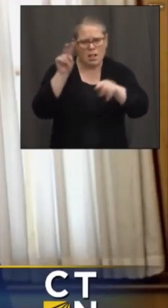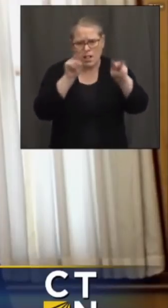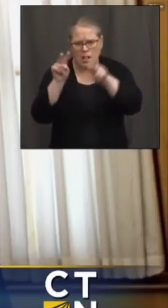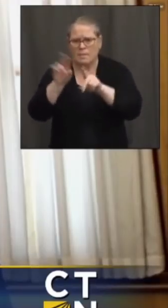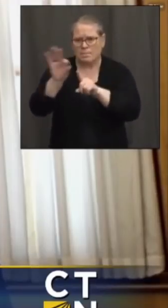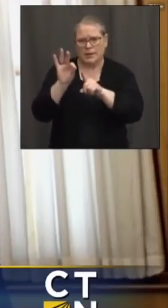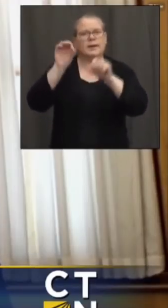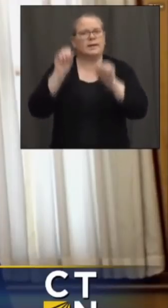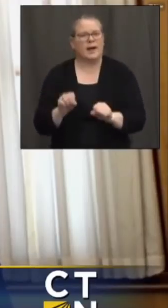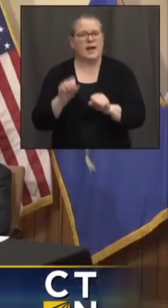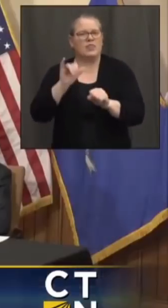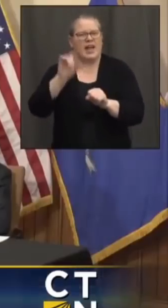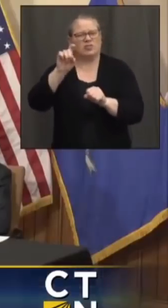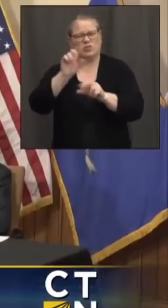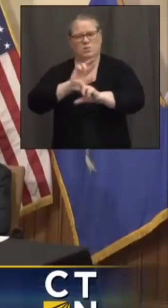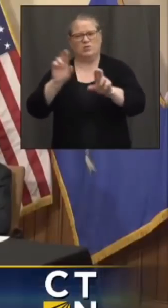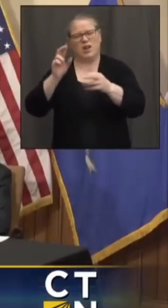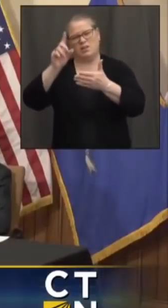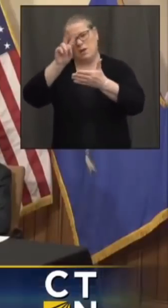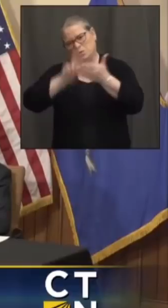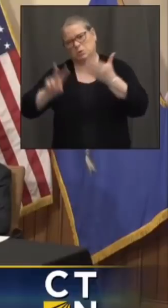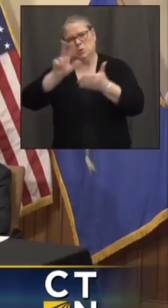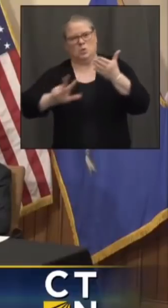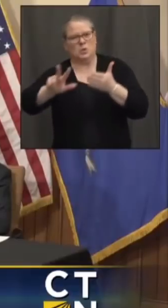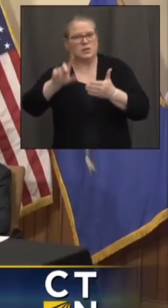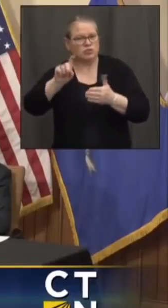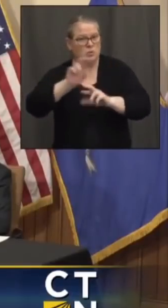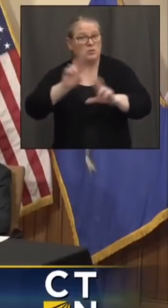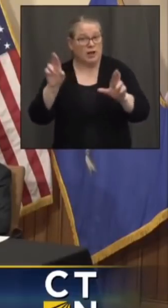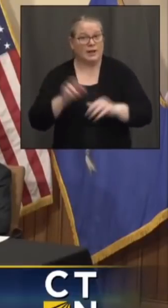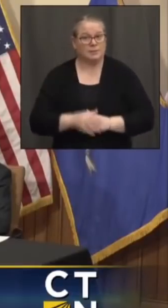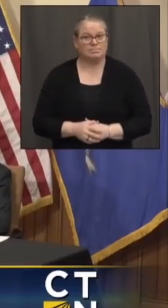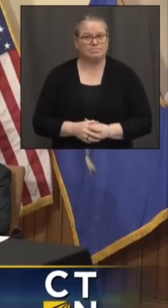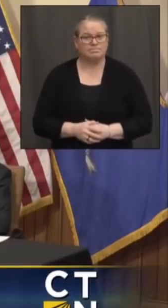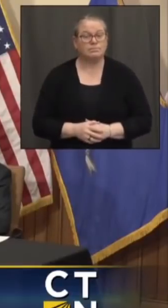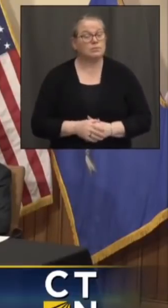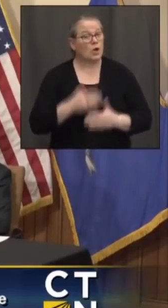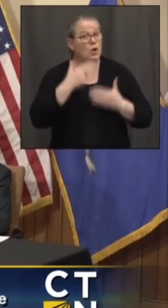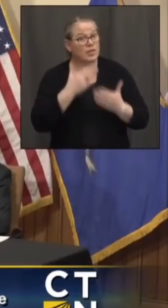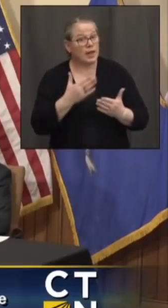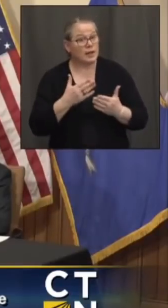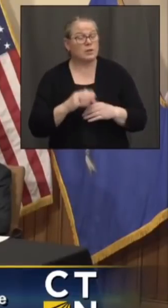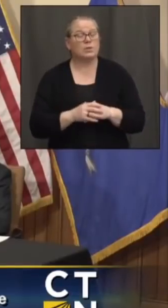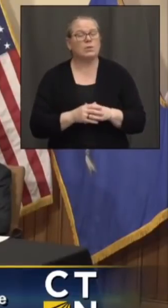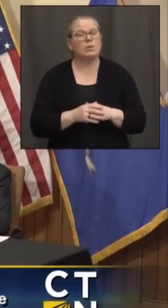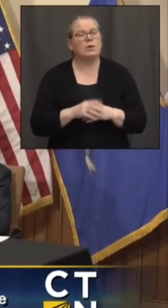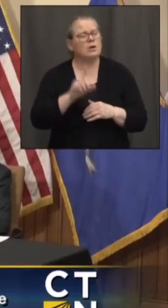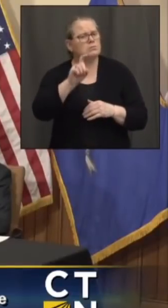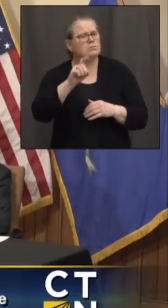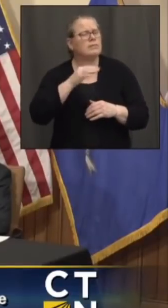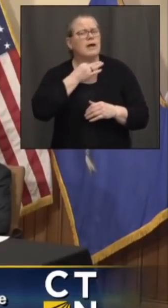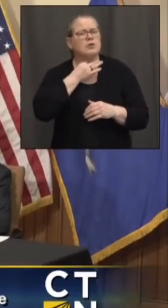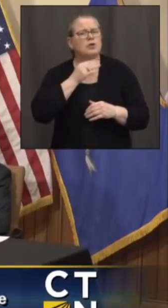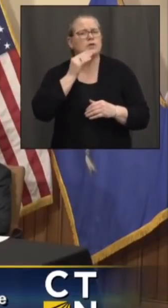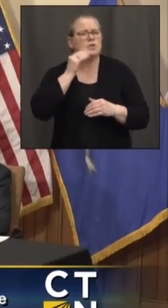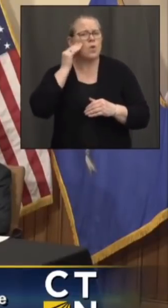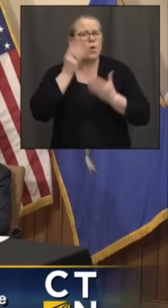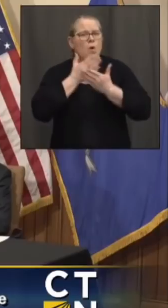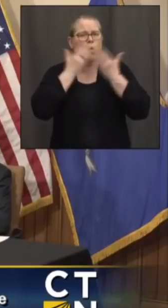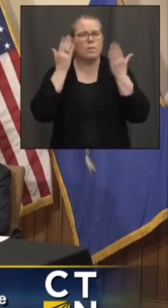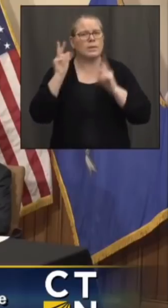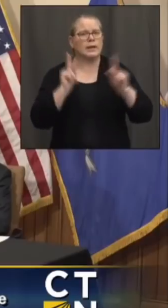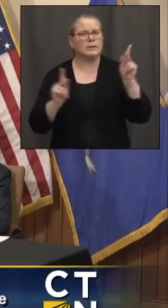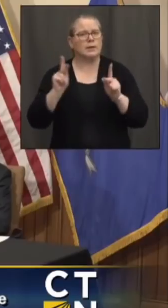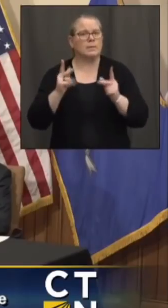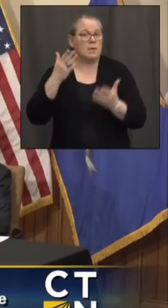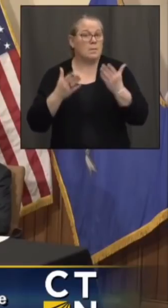next couple of weeks. Oh, great. Thanks for that. Also, do we have any data regarding how many homeless people may have